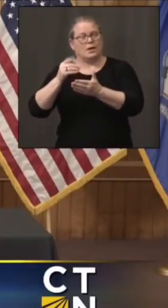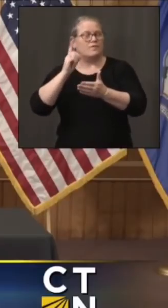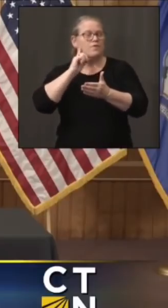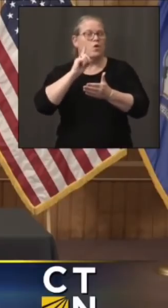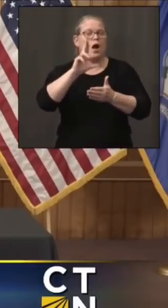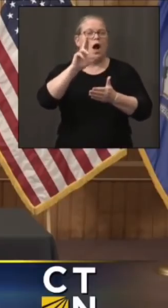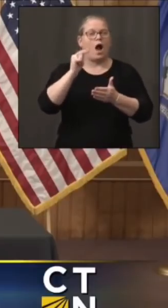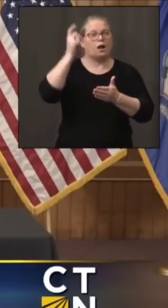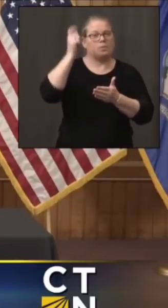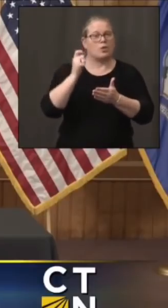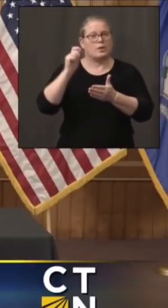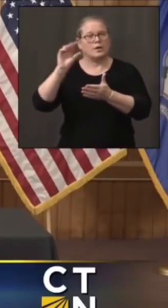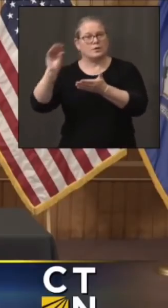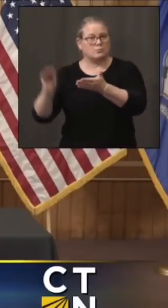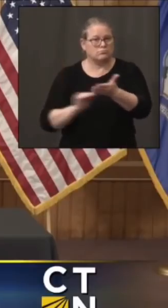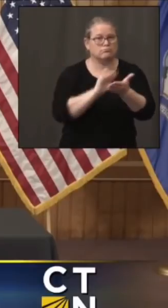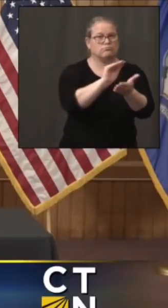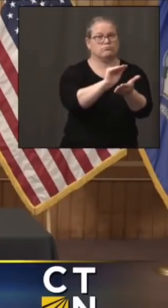you're still opposed to that.